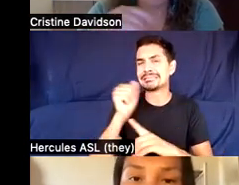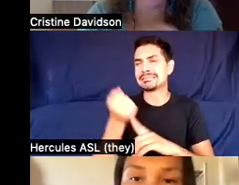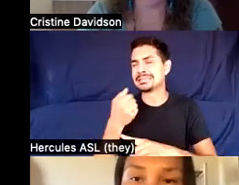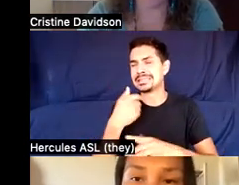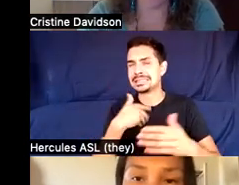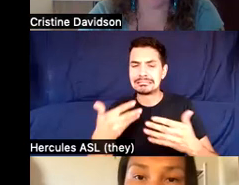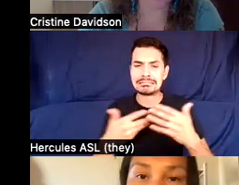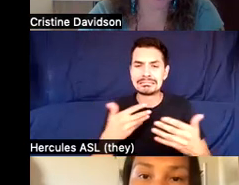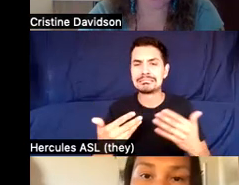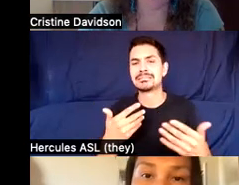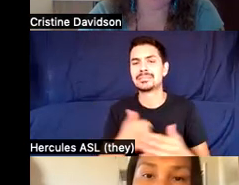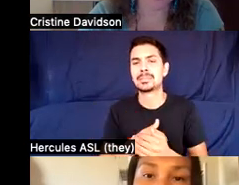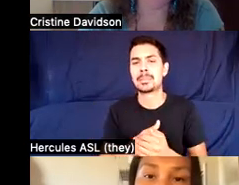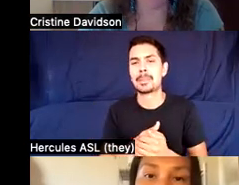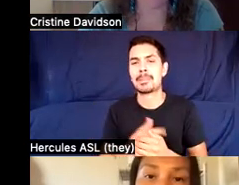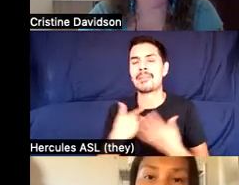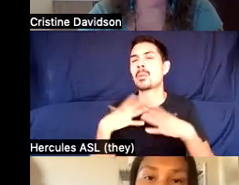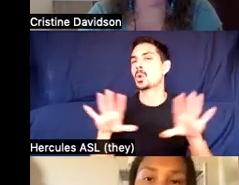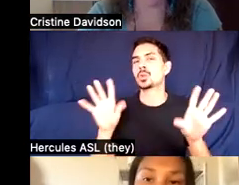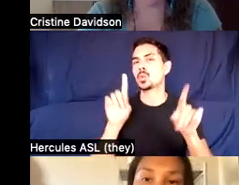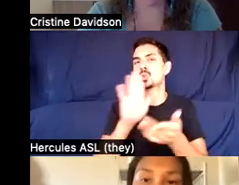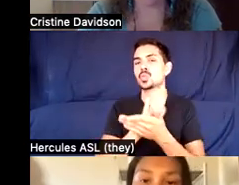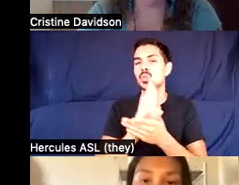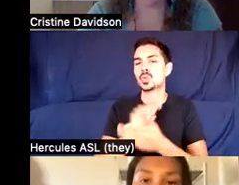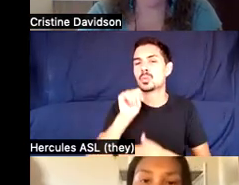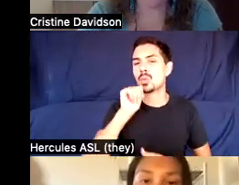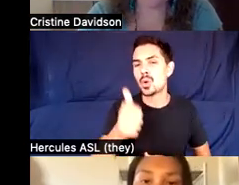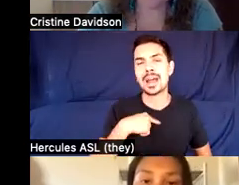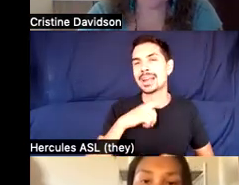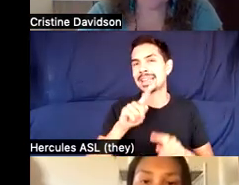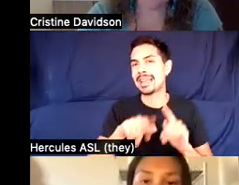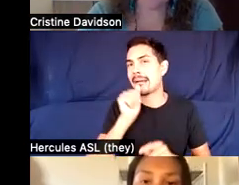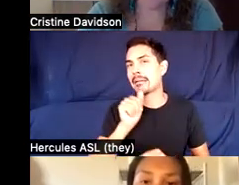I don't want to go to school tomorrow. I'm not sure if I can handle this.